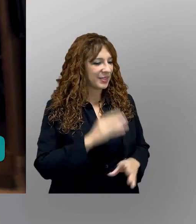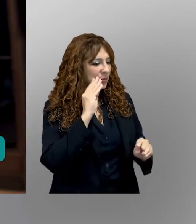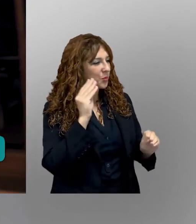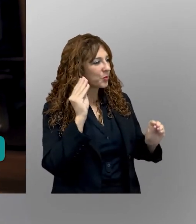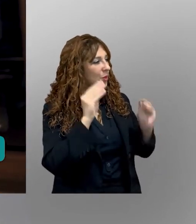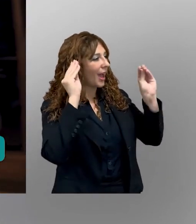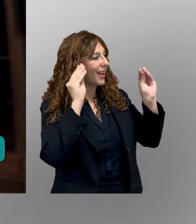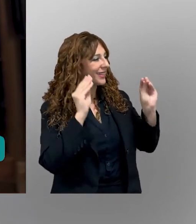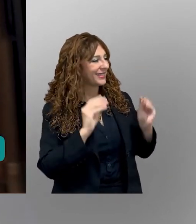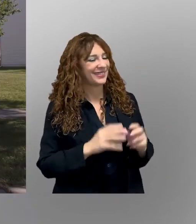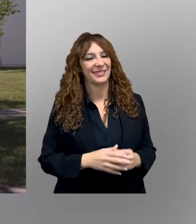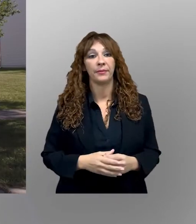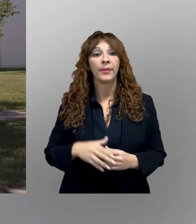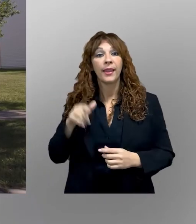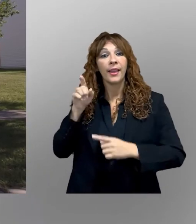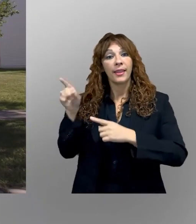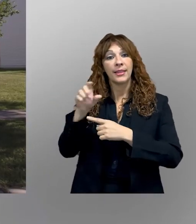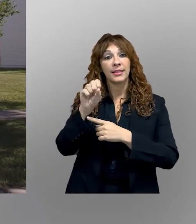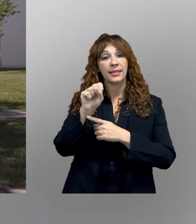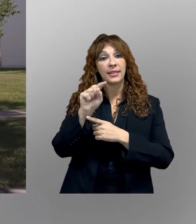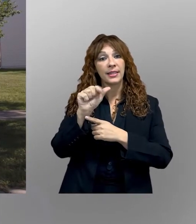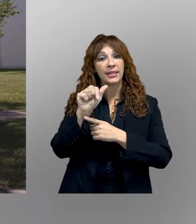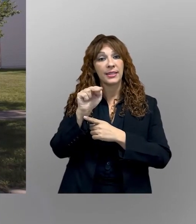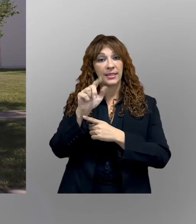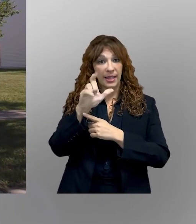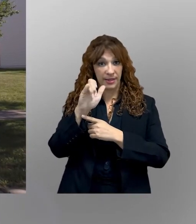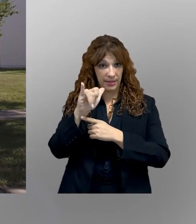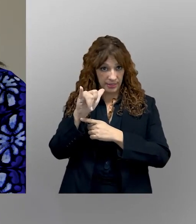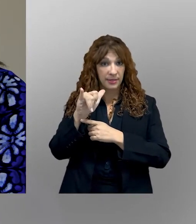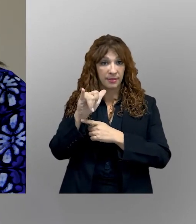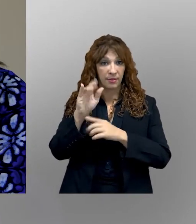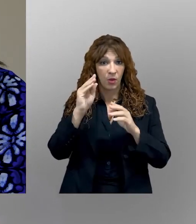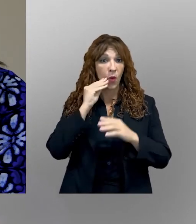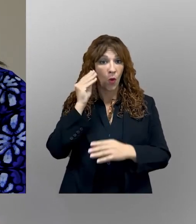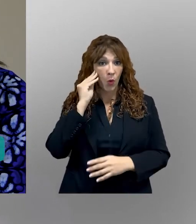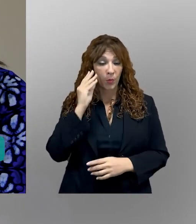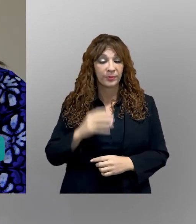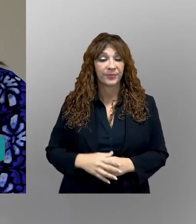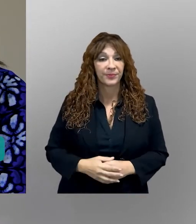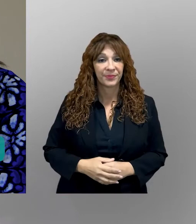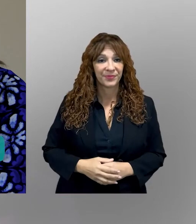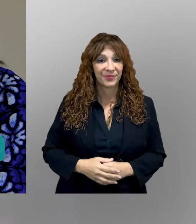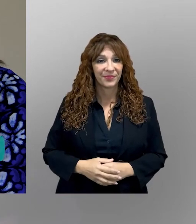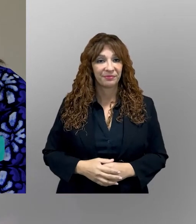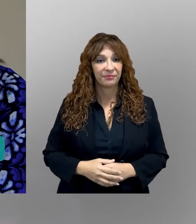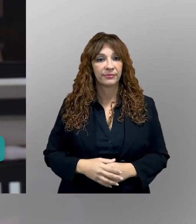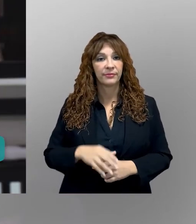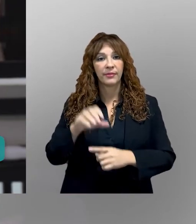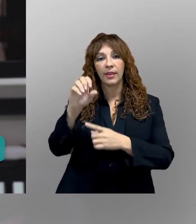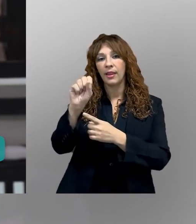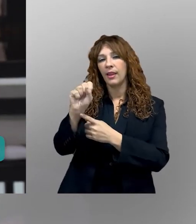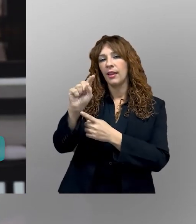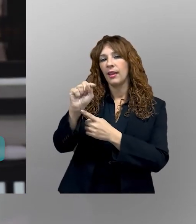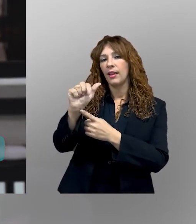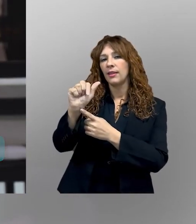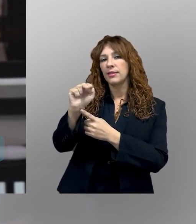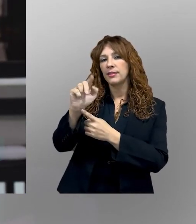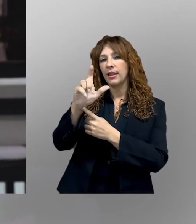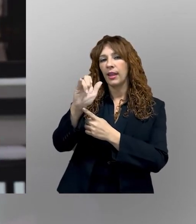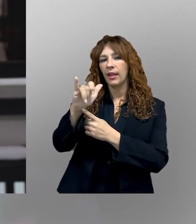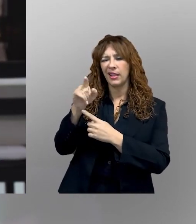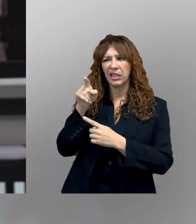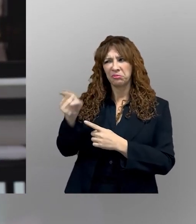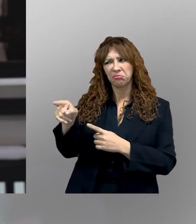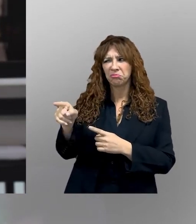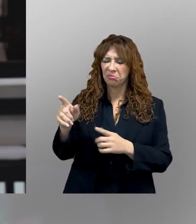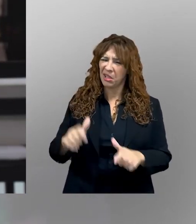give it. moves about his house. This is Stanley's home. Dr. Charlene Bennett, CEO, Individual Advocacy Group. And Stanley has lived